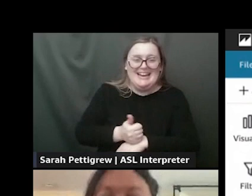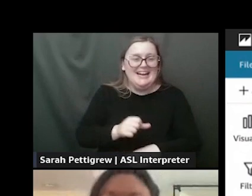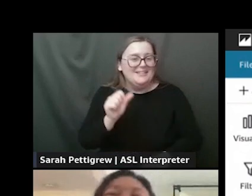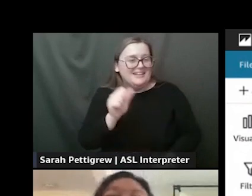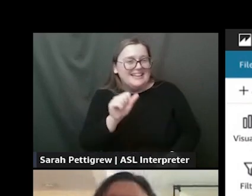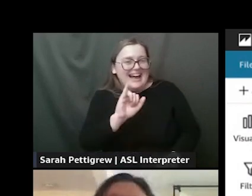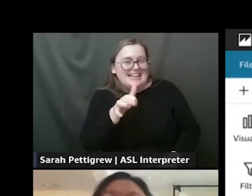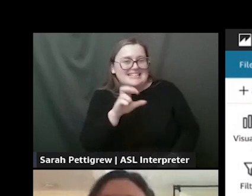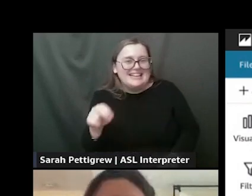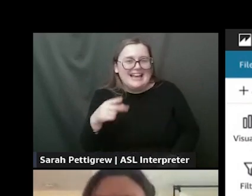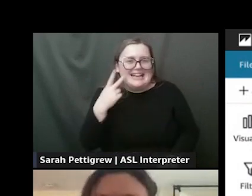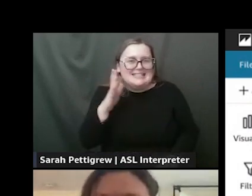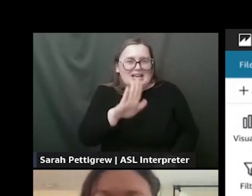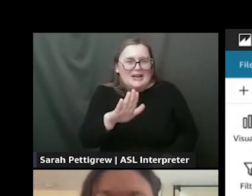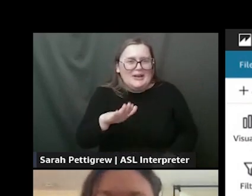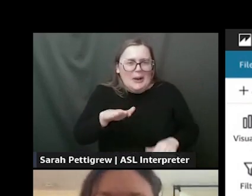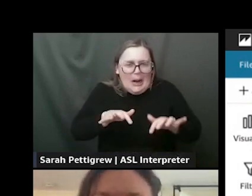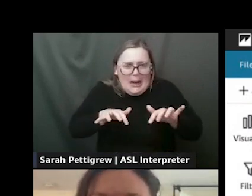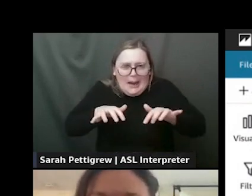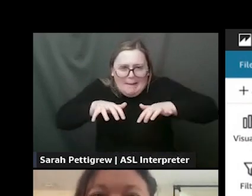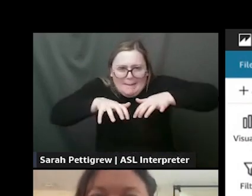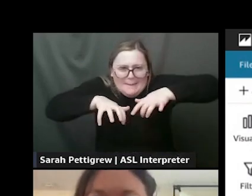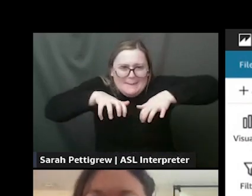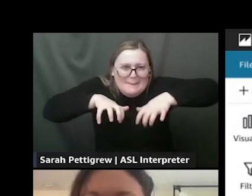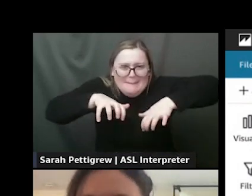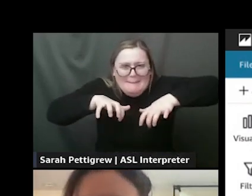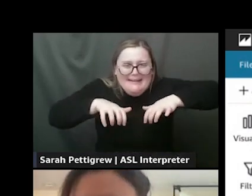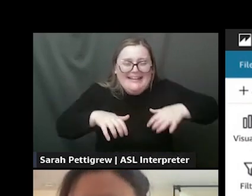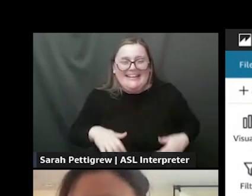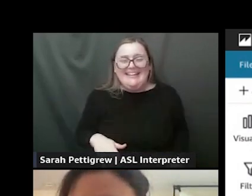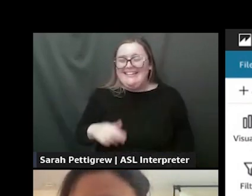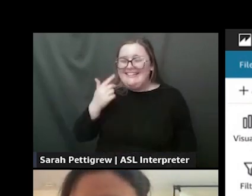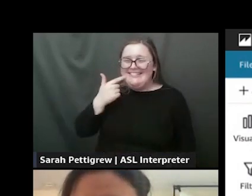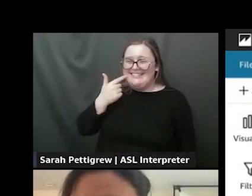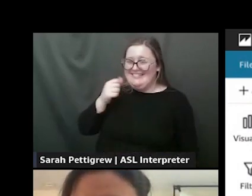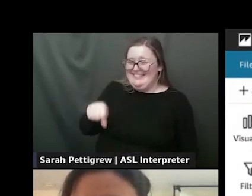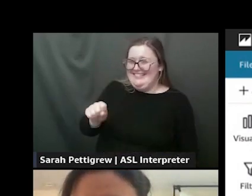your fingers like sliding, like up here. Yeah.